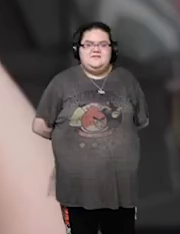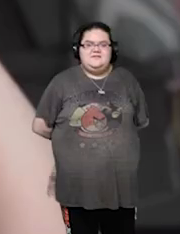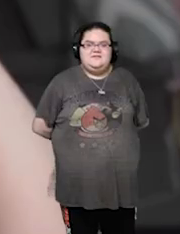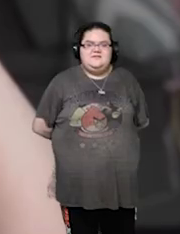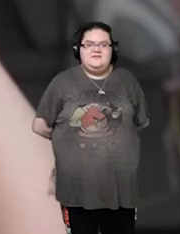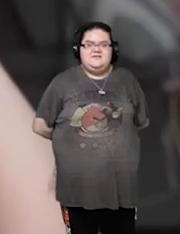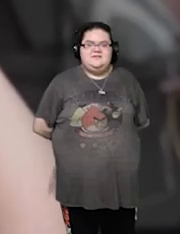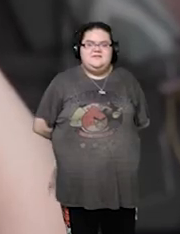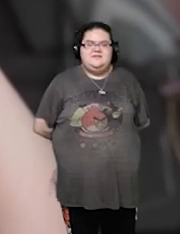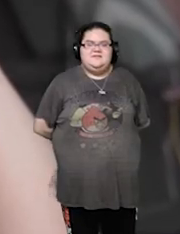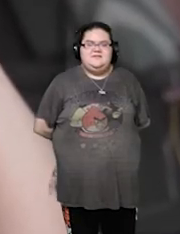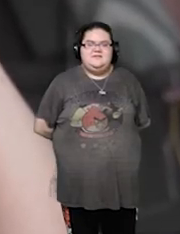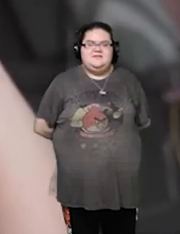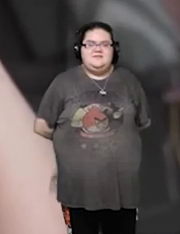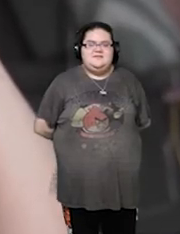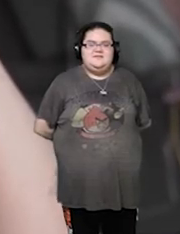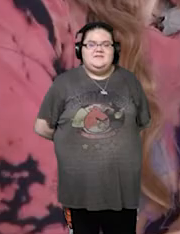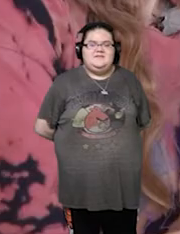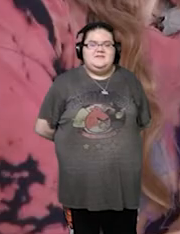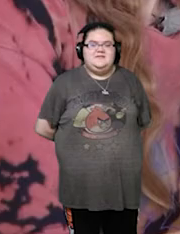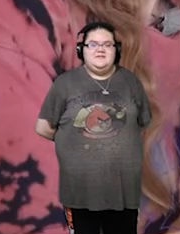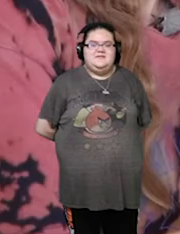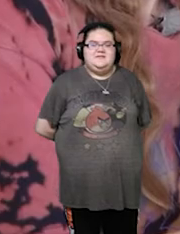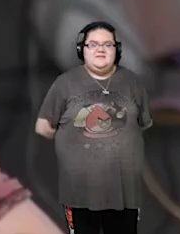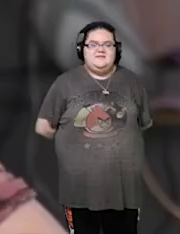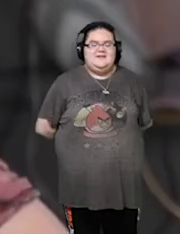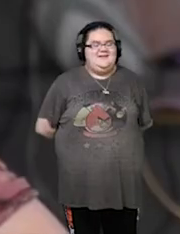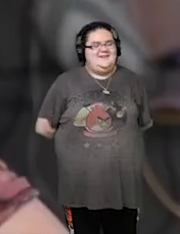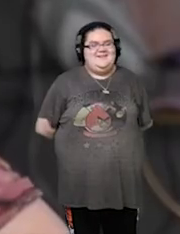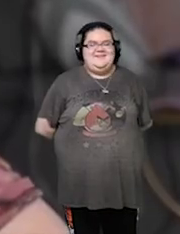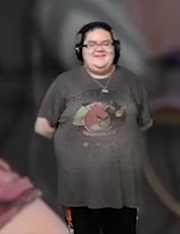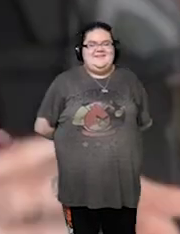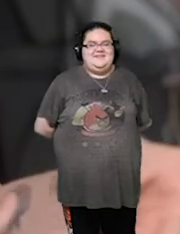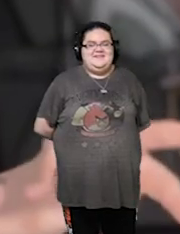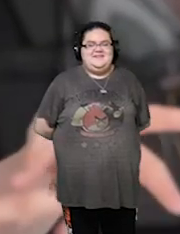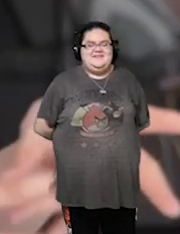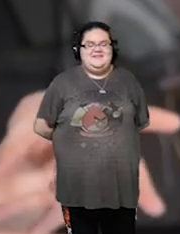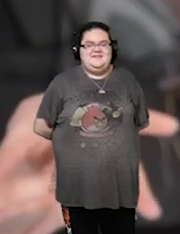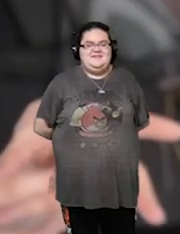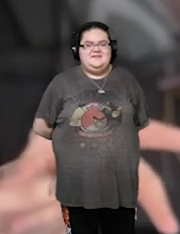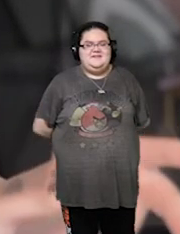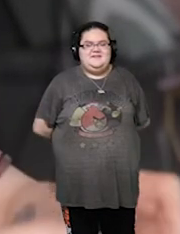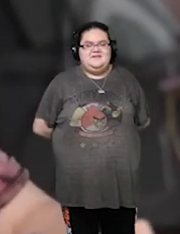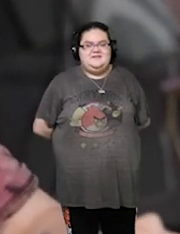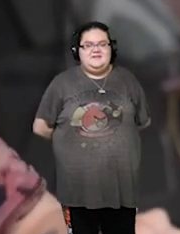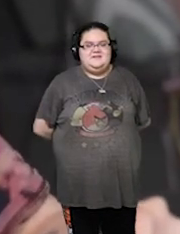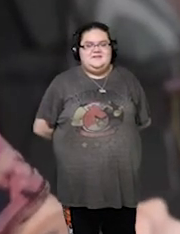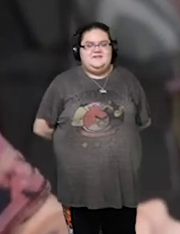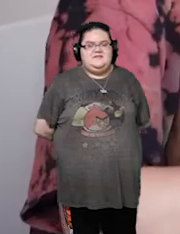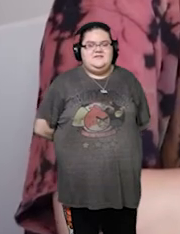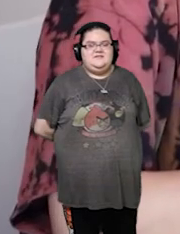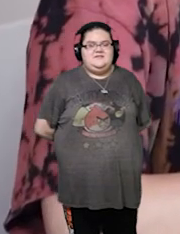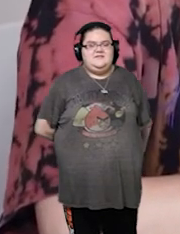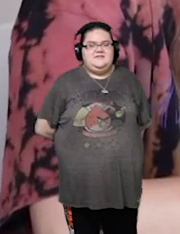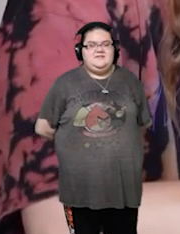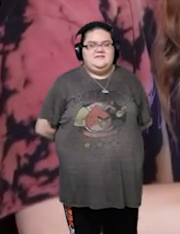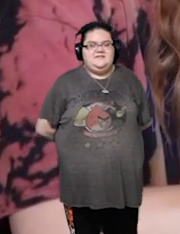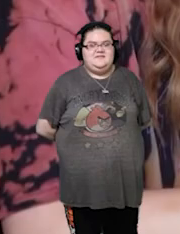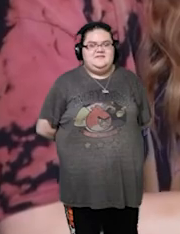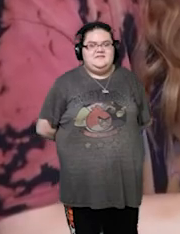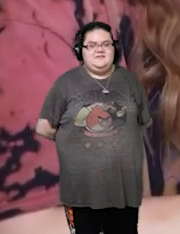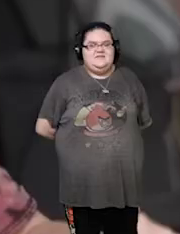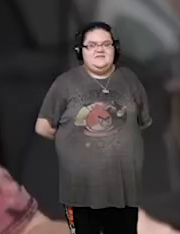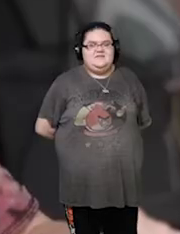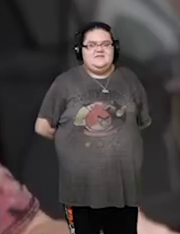Poundland and you got some Poundland tweezers and Poundland lube. It's a Poundland lube. I wouldn't trust Poundland lube. If Durex is only £3, that's got to be more expensive. You think that's